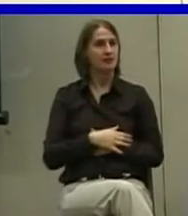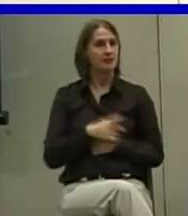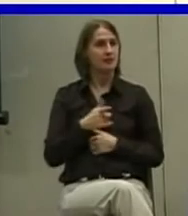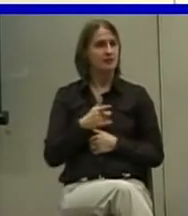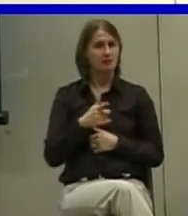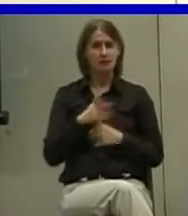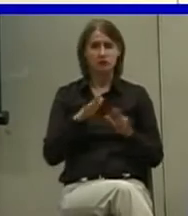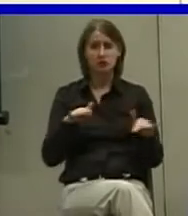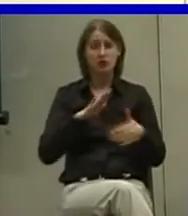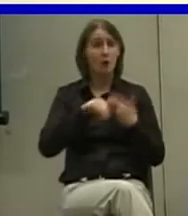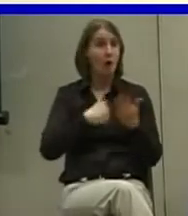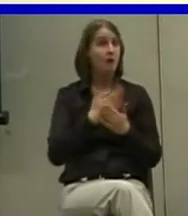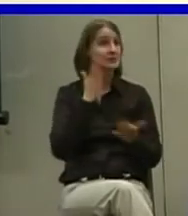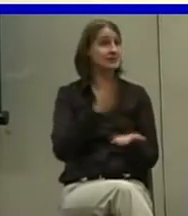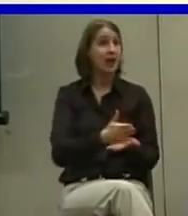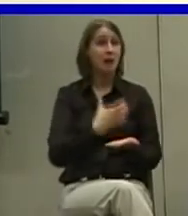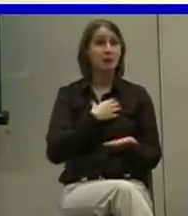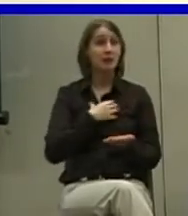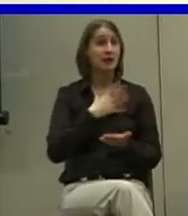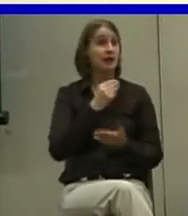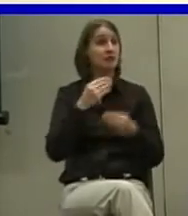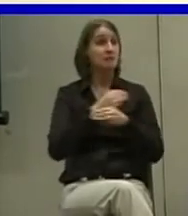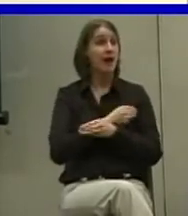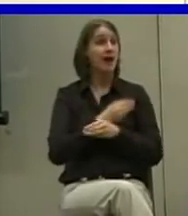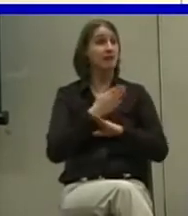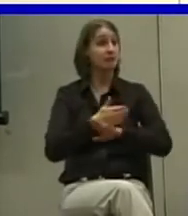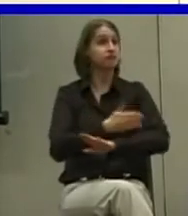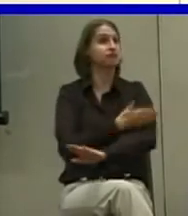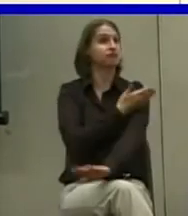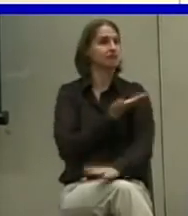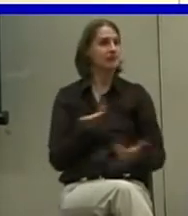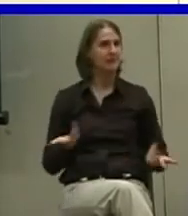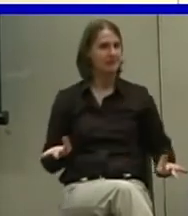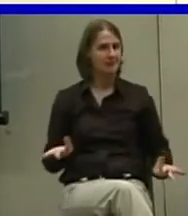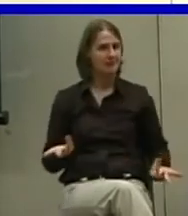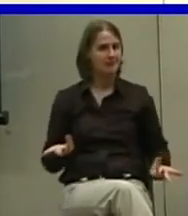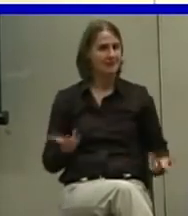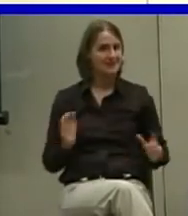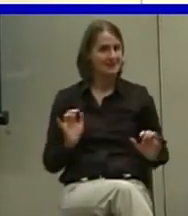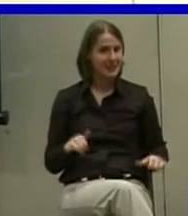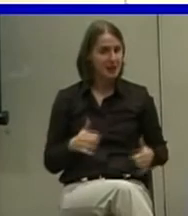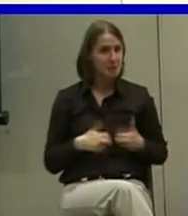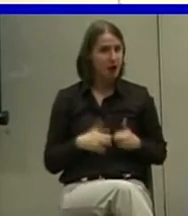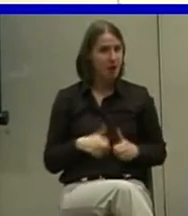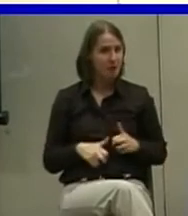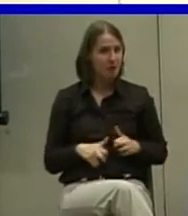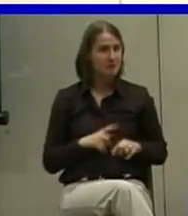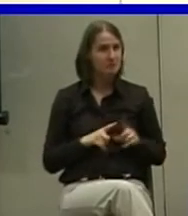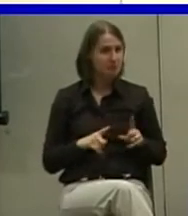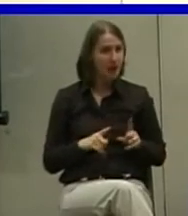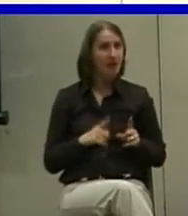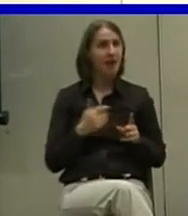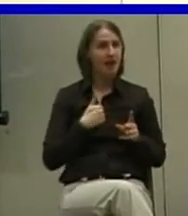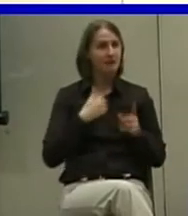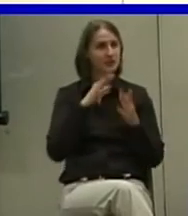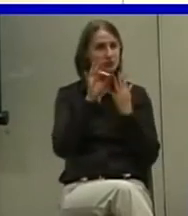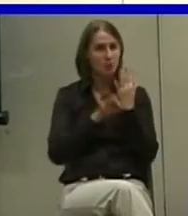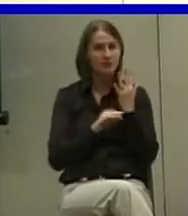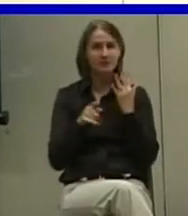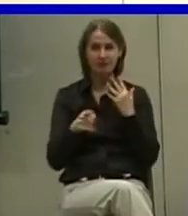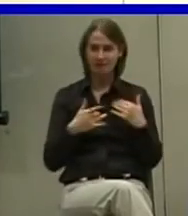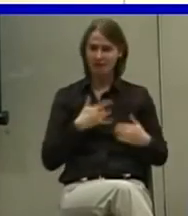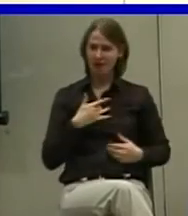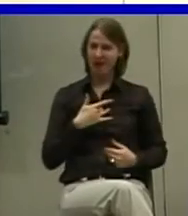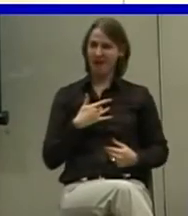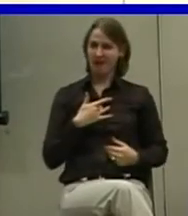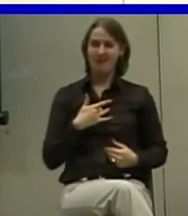stopped complaining and their math progress went way up. It's the same stuff, but there's this perception of having a choice that makes a difference. So